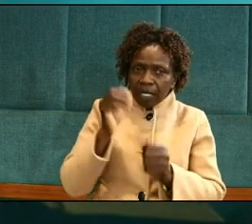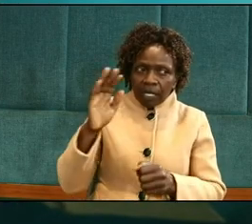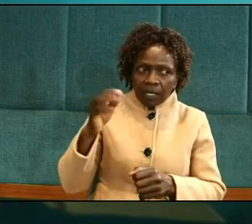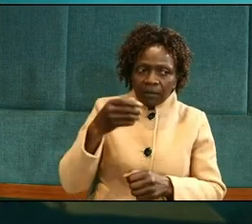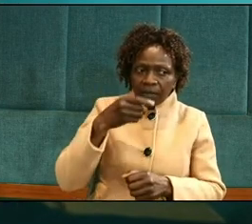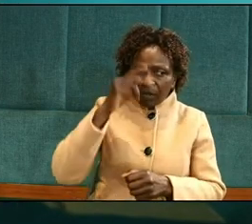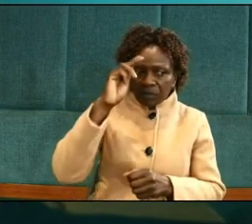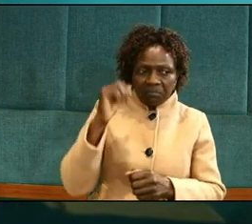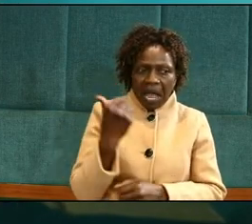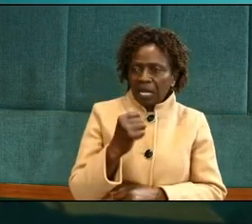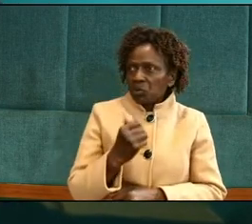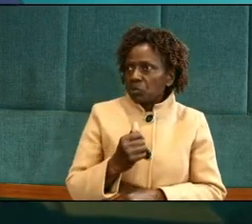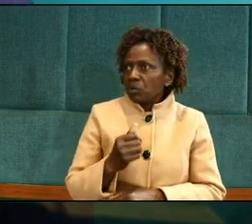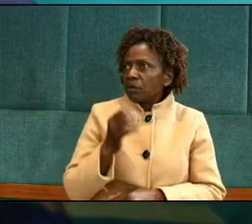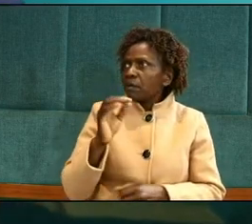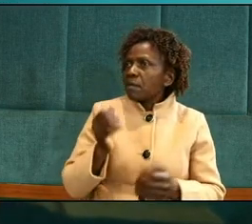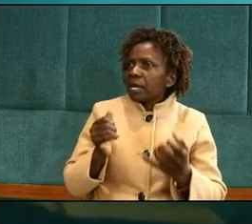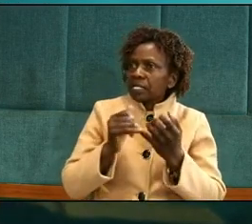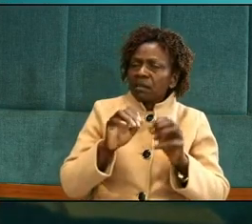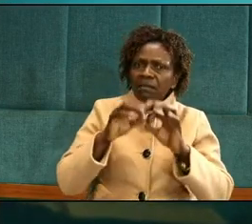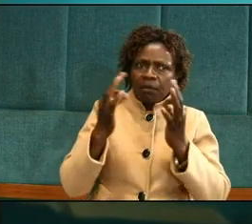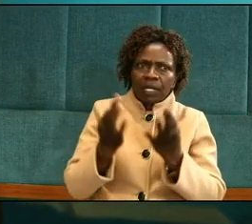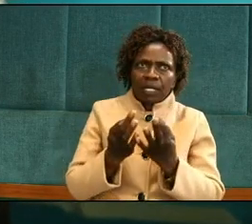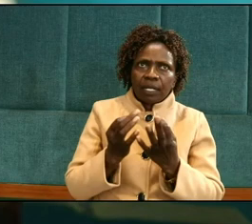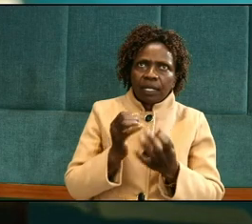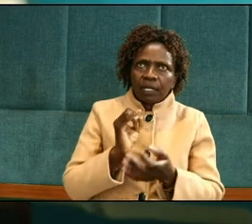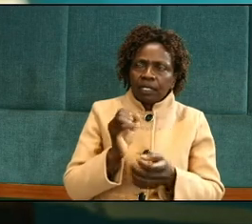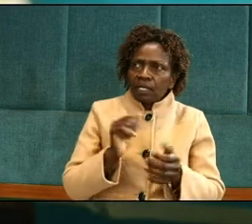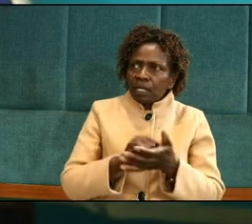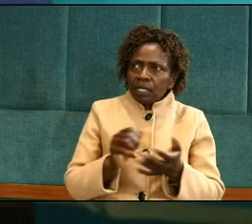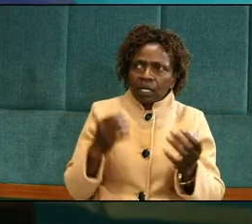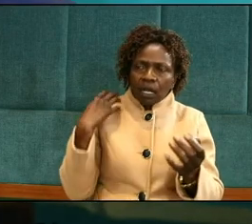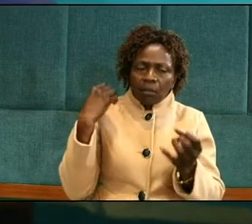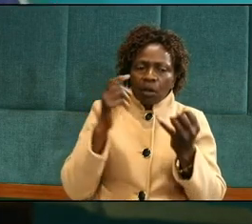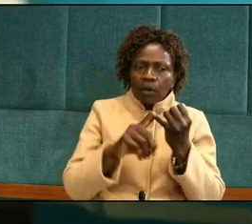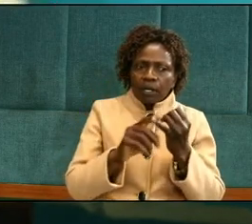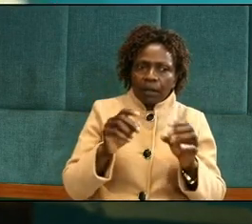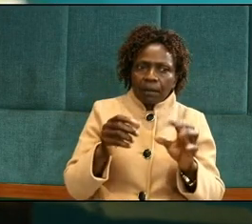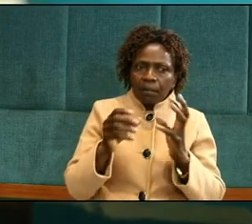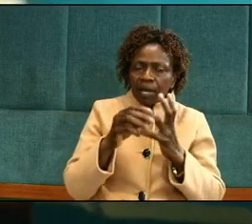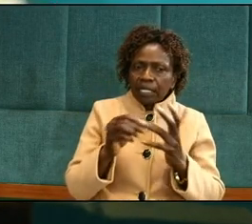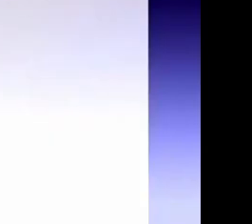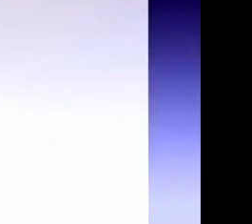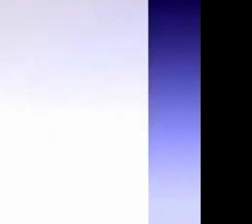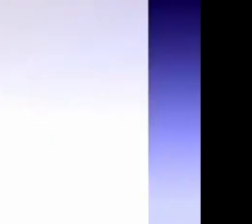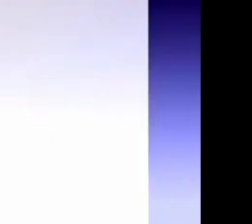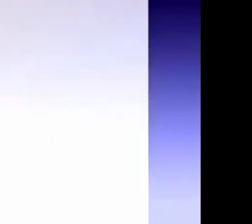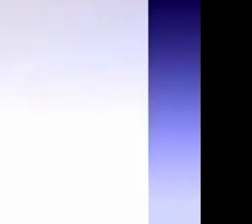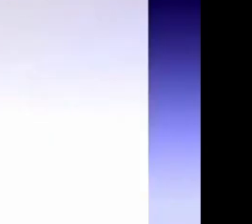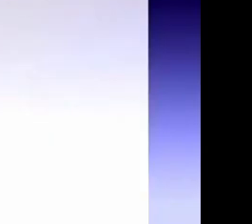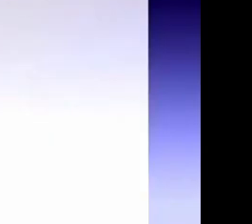of marriage and family is that, number one, marriage is a divine